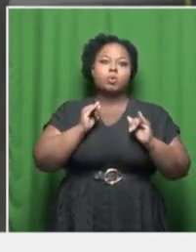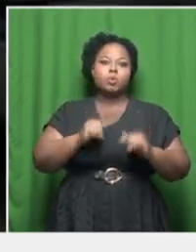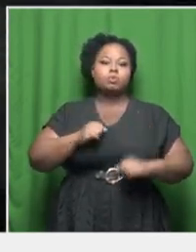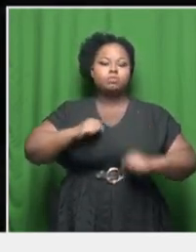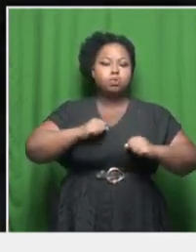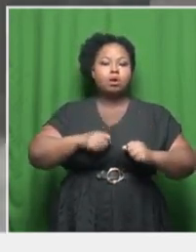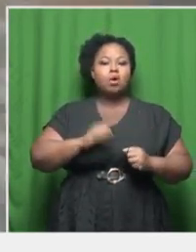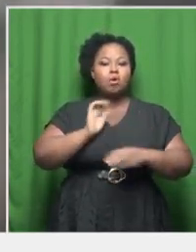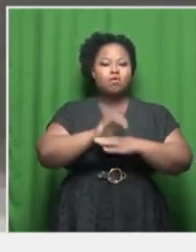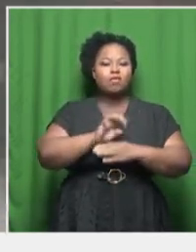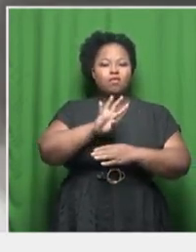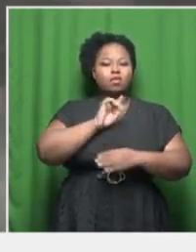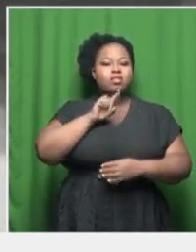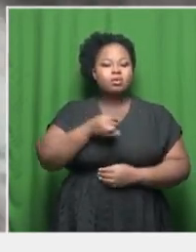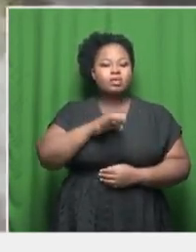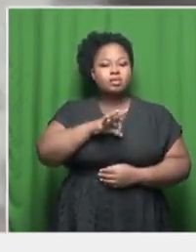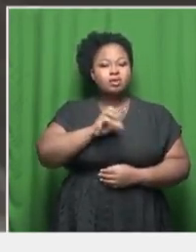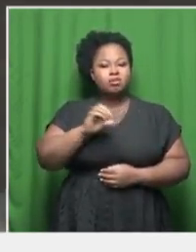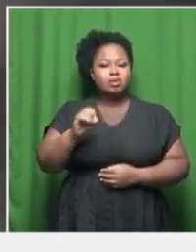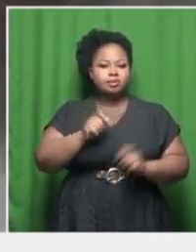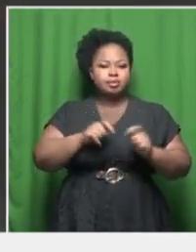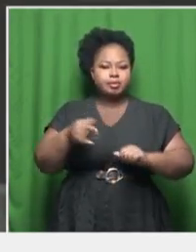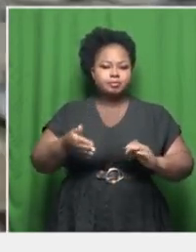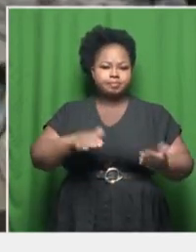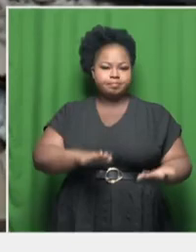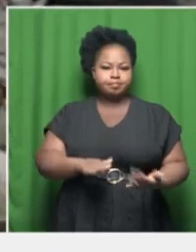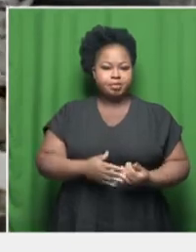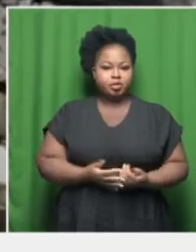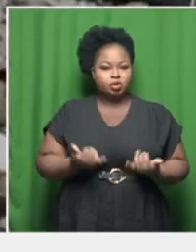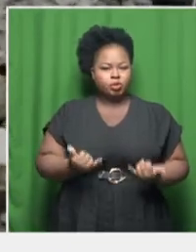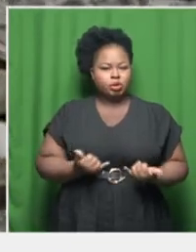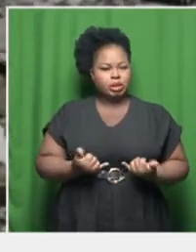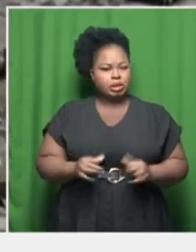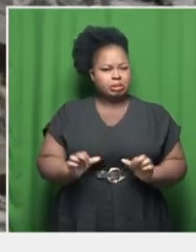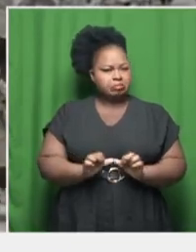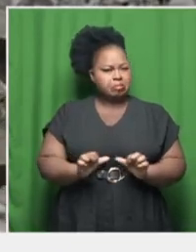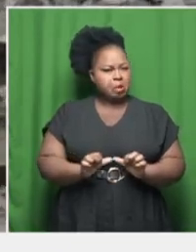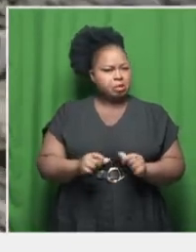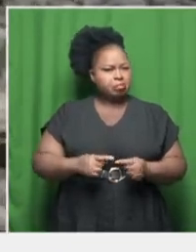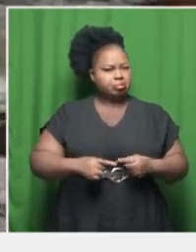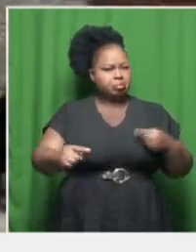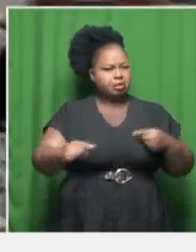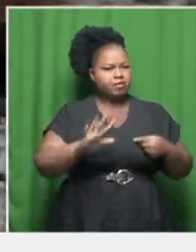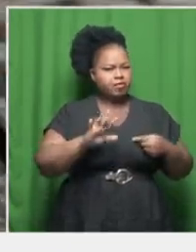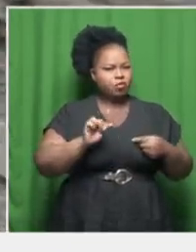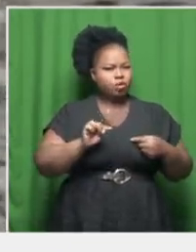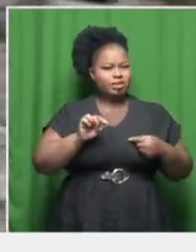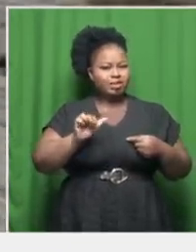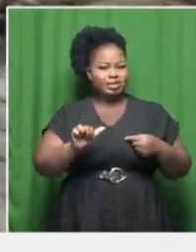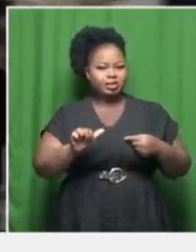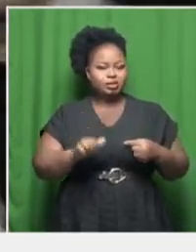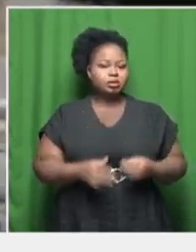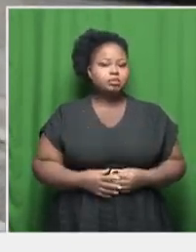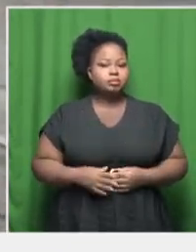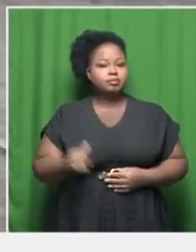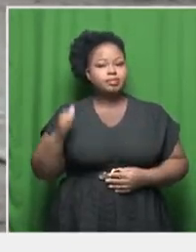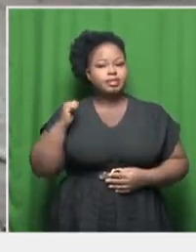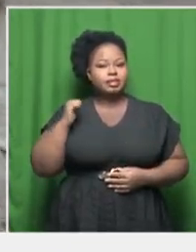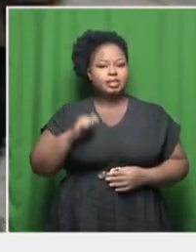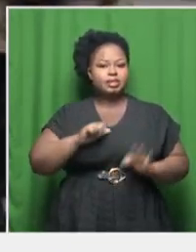over 4,300 people. Today's tremor measured a magnitude of 5.6.